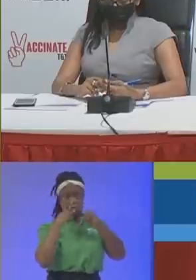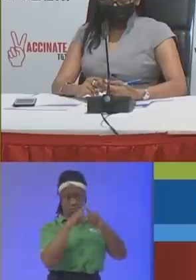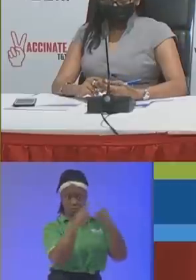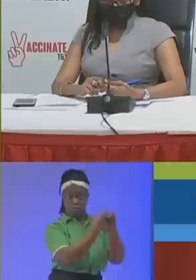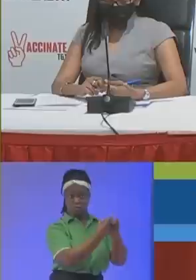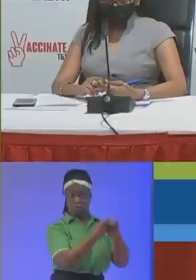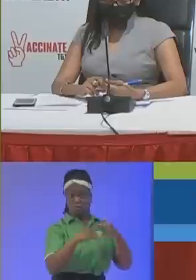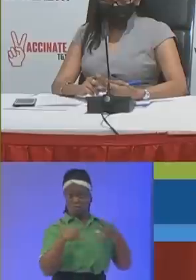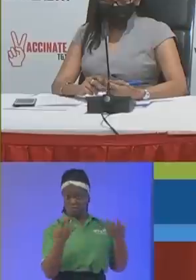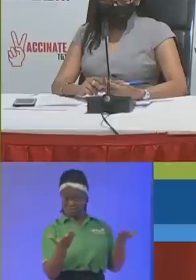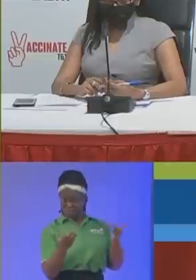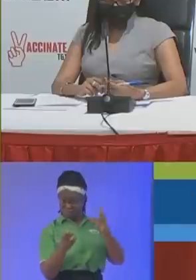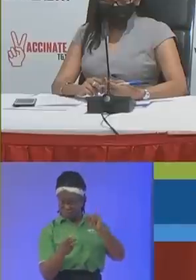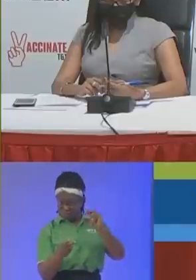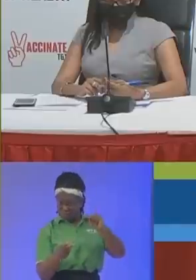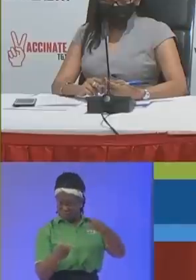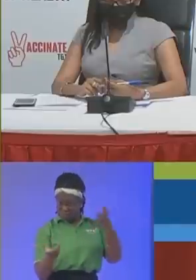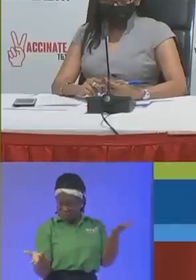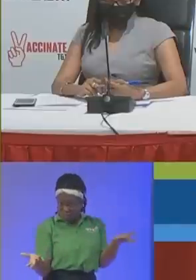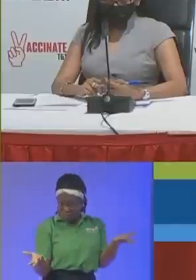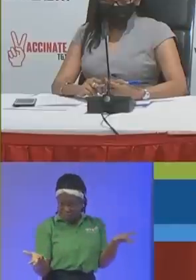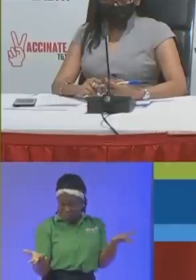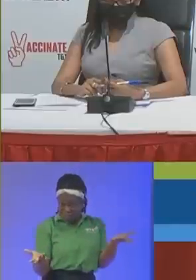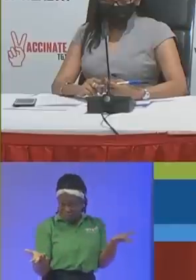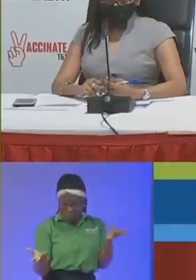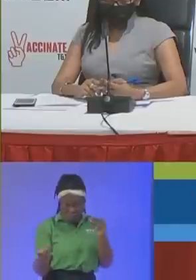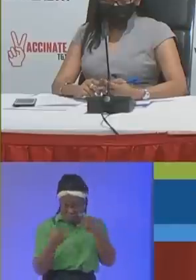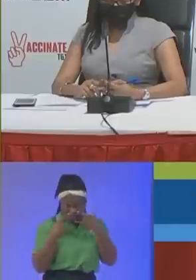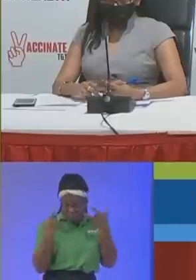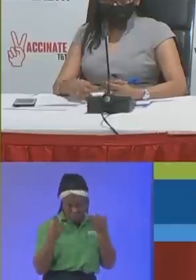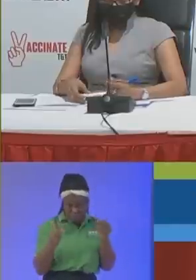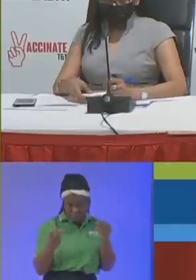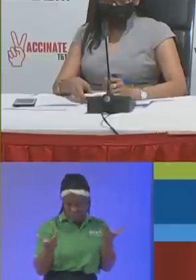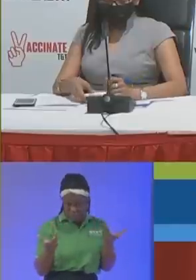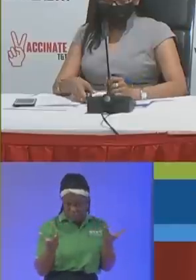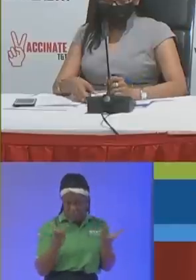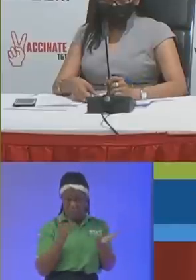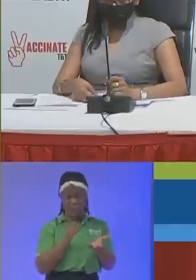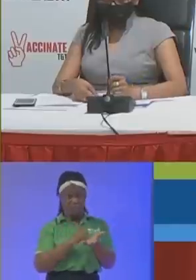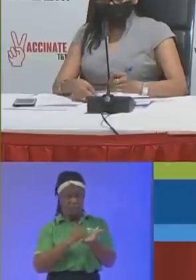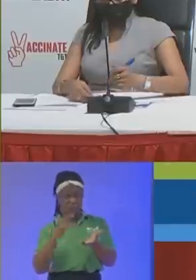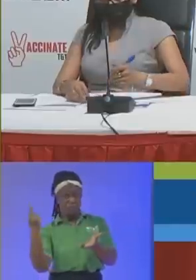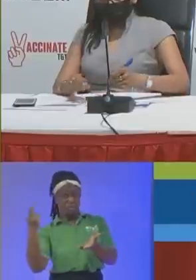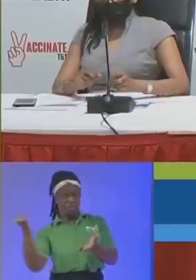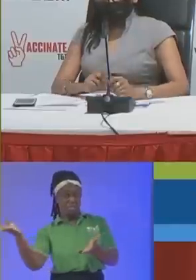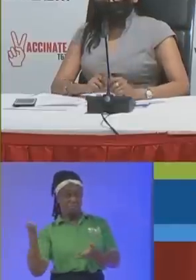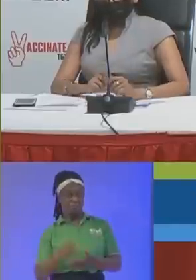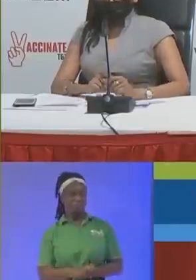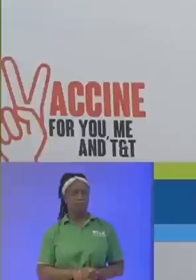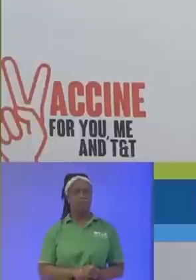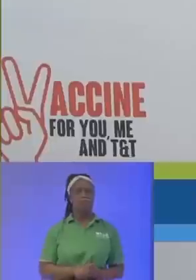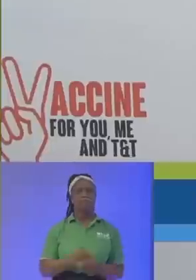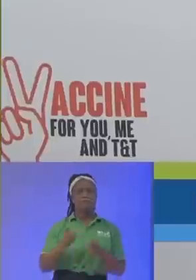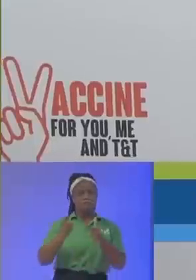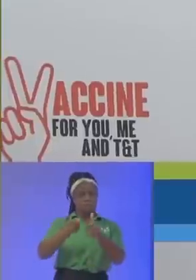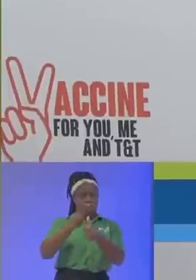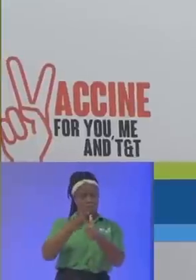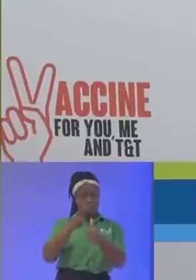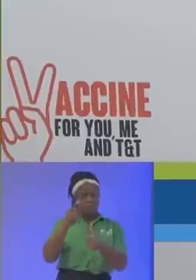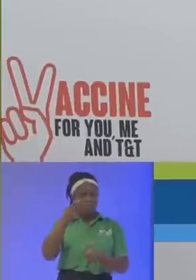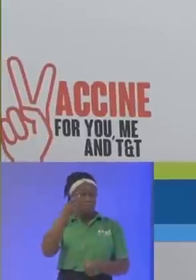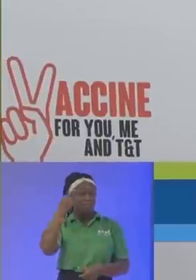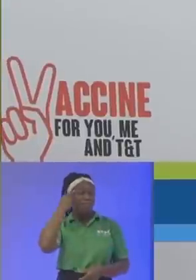yet. Thank you for the question. Let's go to Dr. Richards, please. Firstly, the decision to